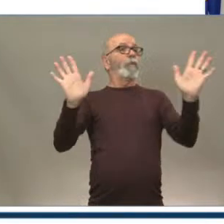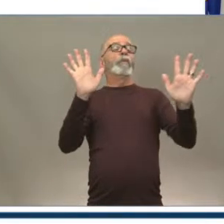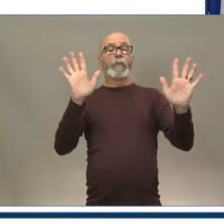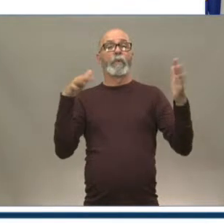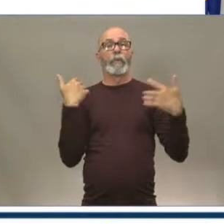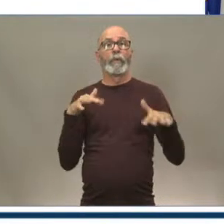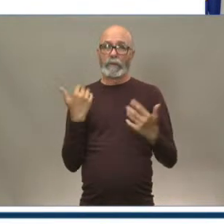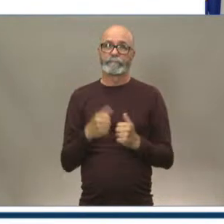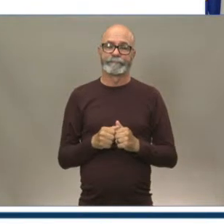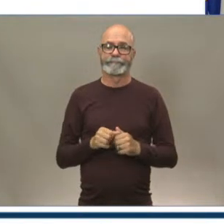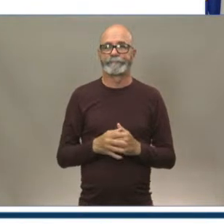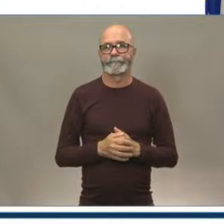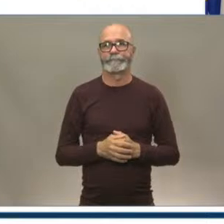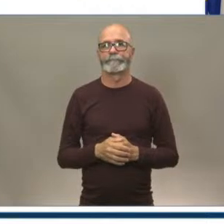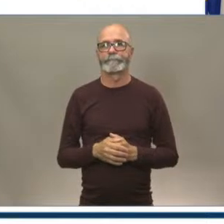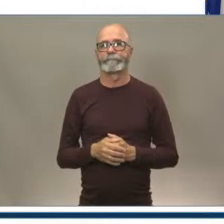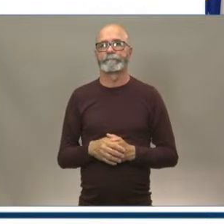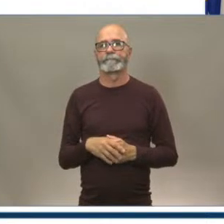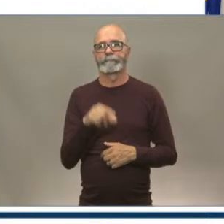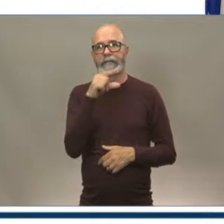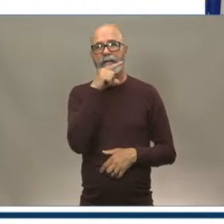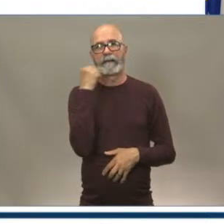Examiner.